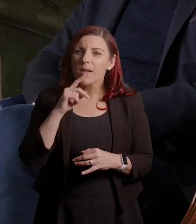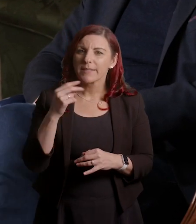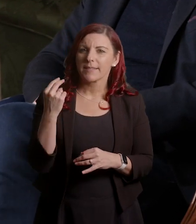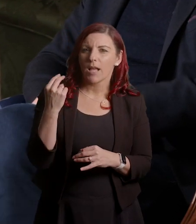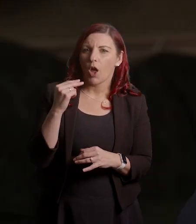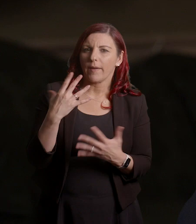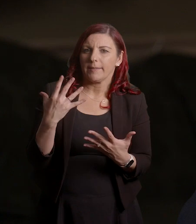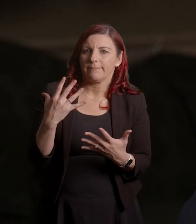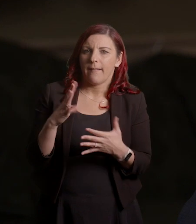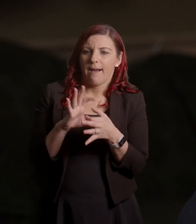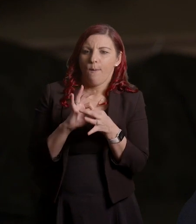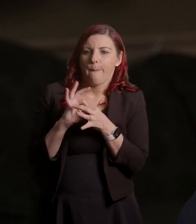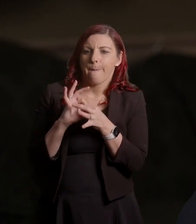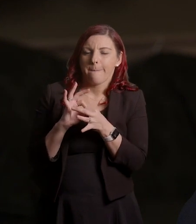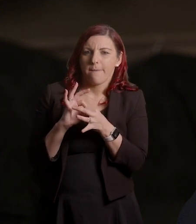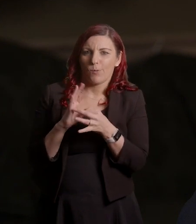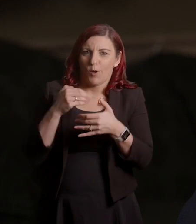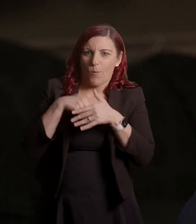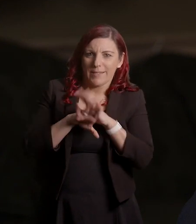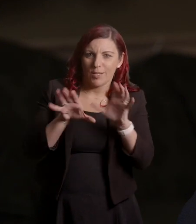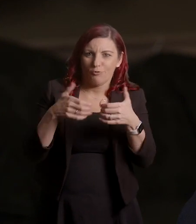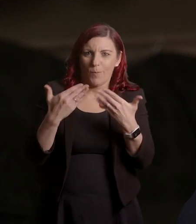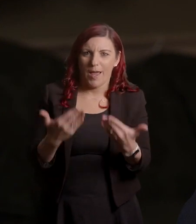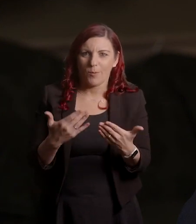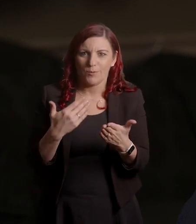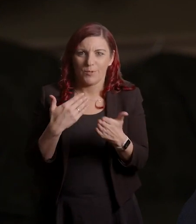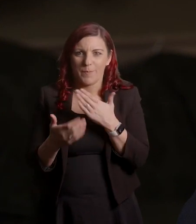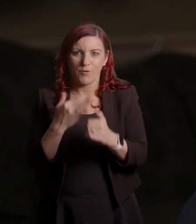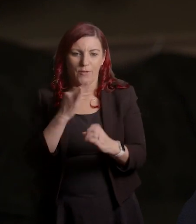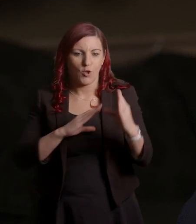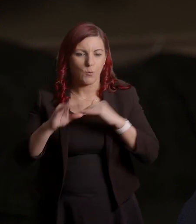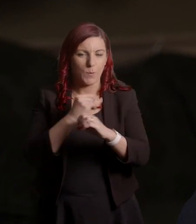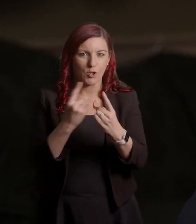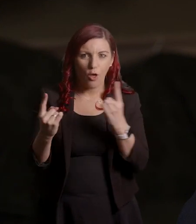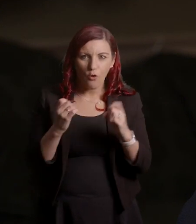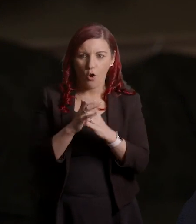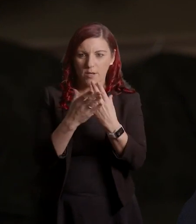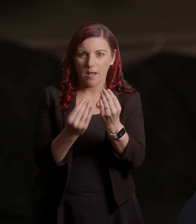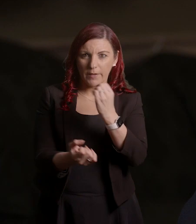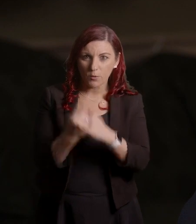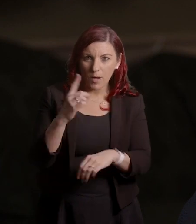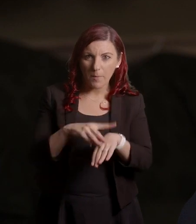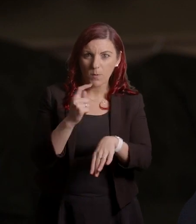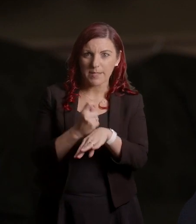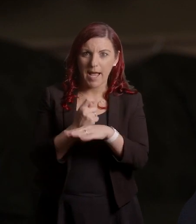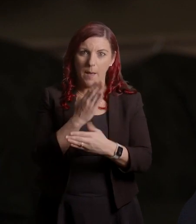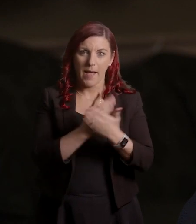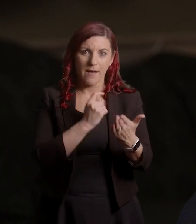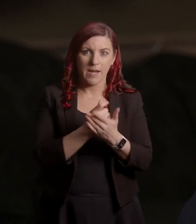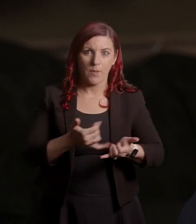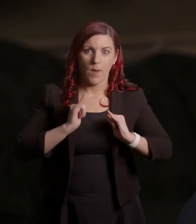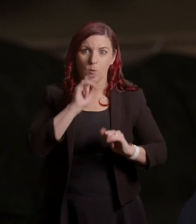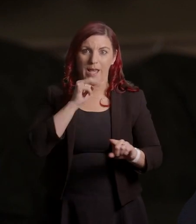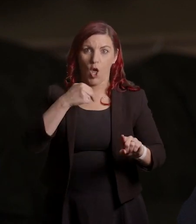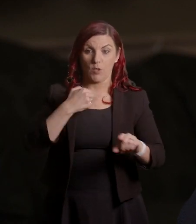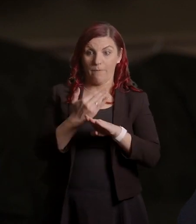a lovely home when you walk into the group now, where they're talking to each other, they're solving problems. Most of the time at half time, they're